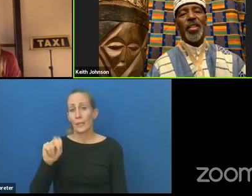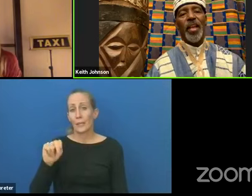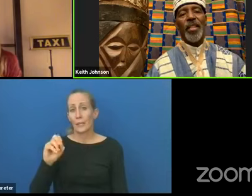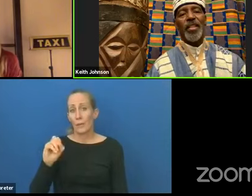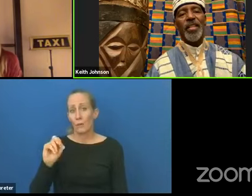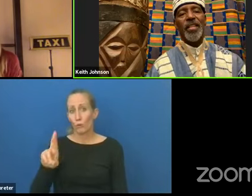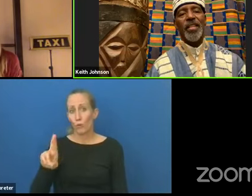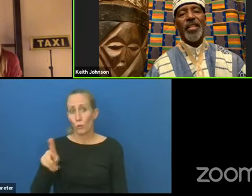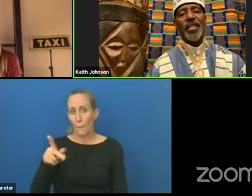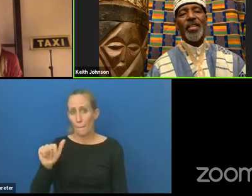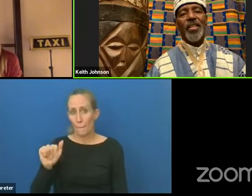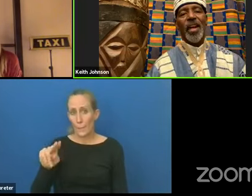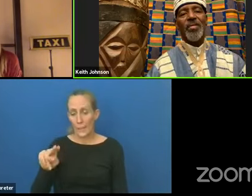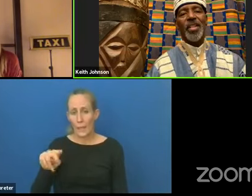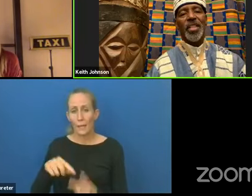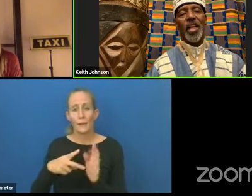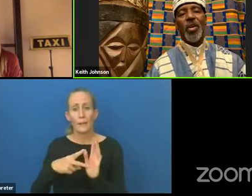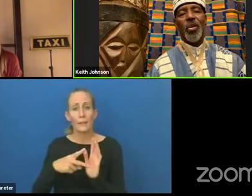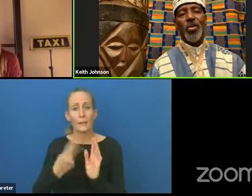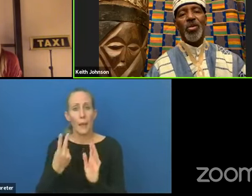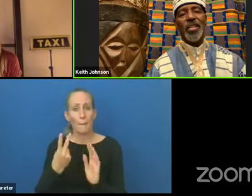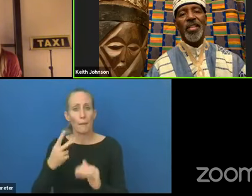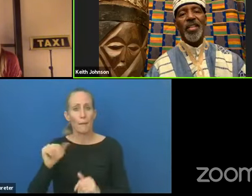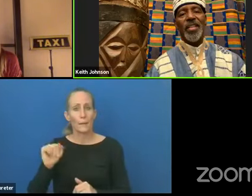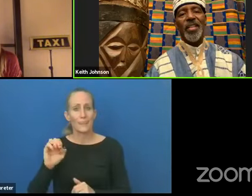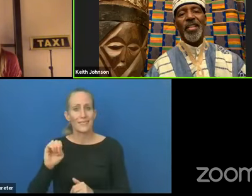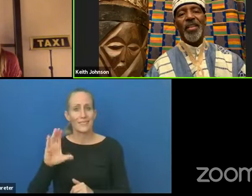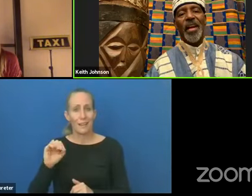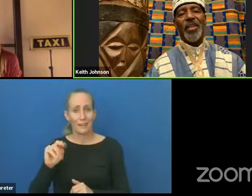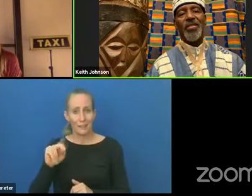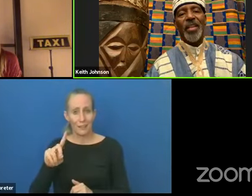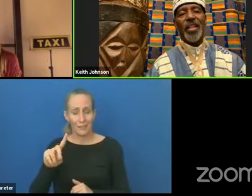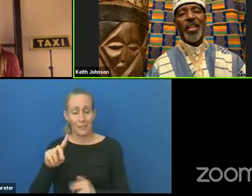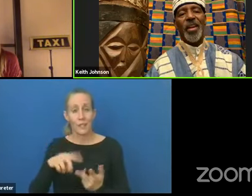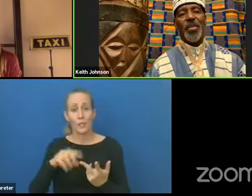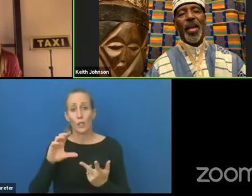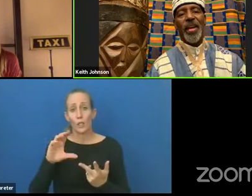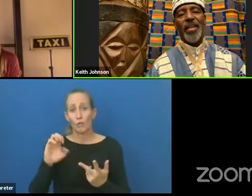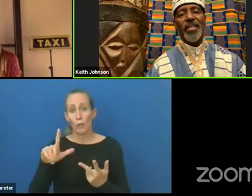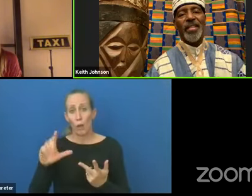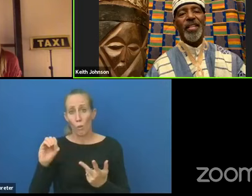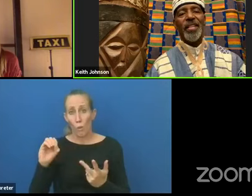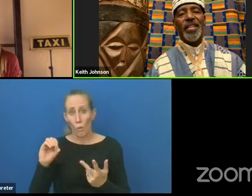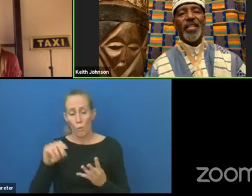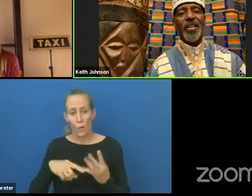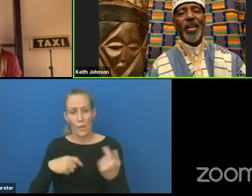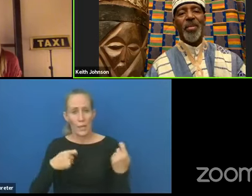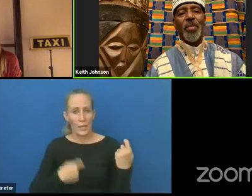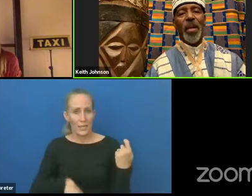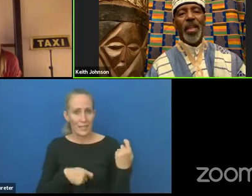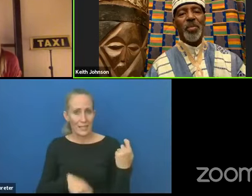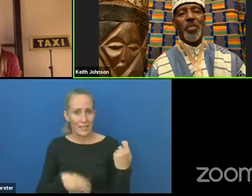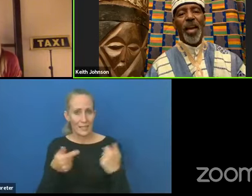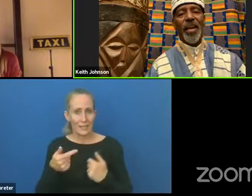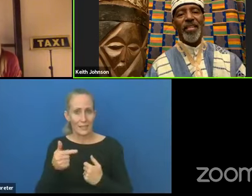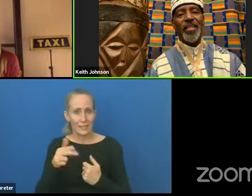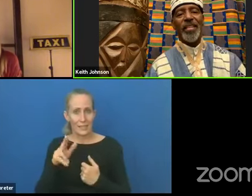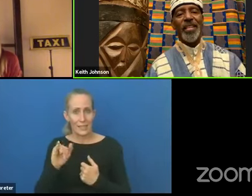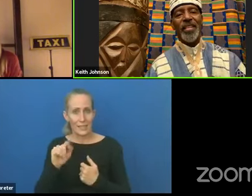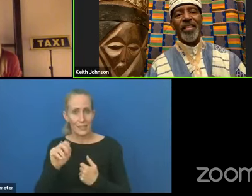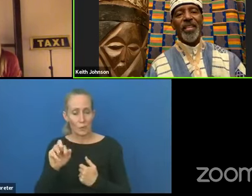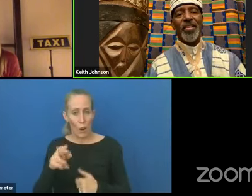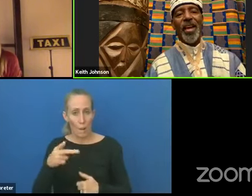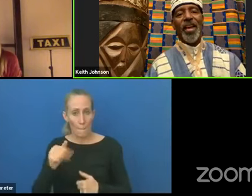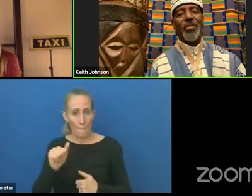double seconds, then you have the cellos, then you have the guitar pans, then you have the bass